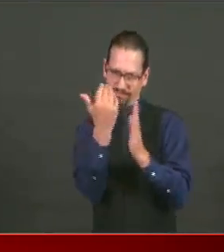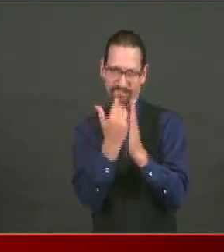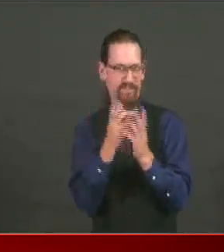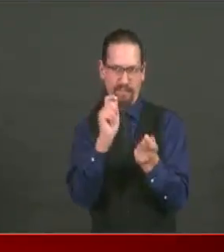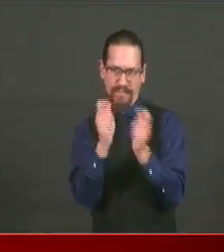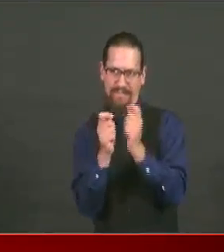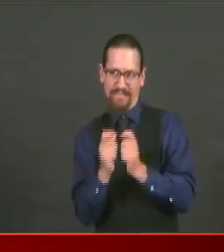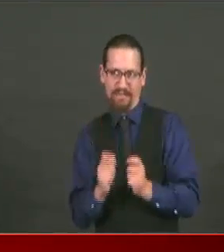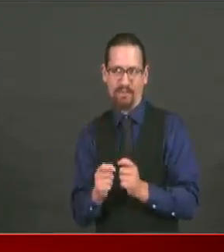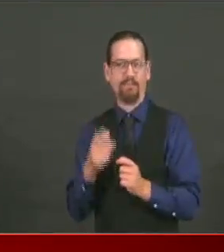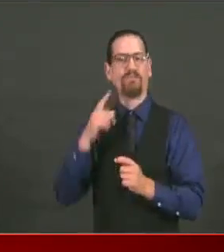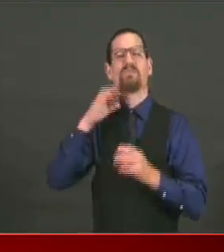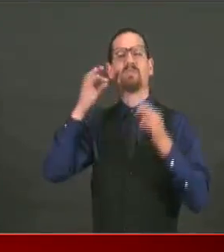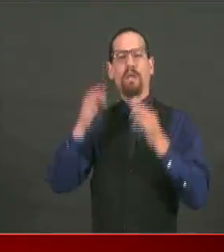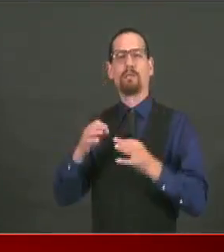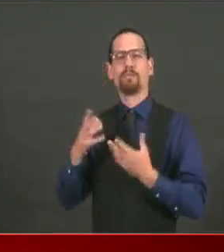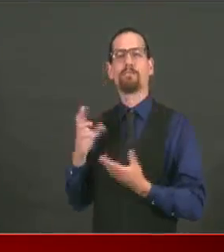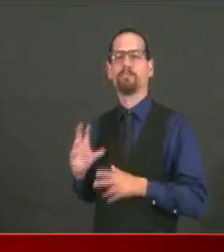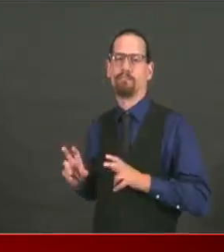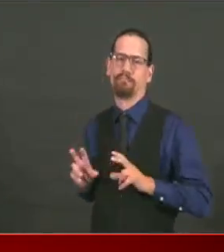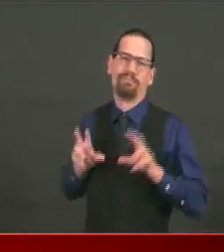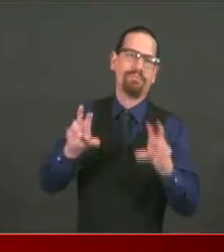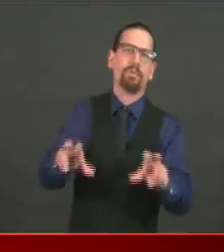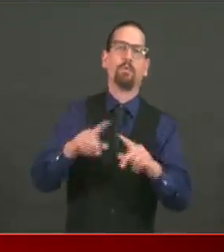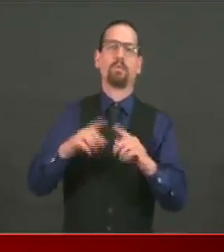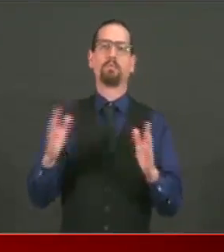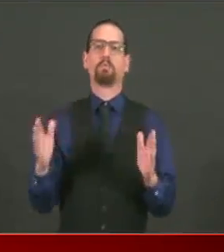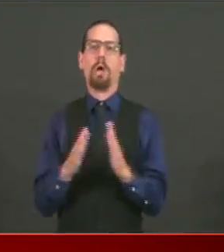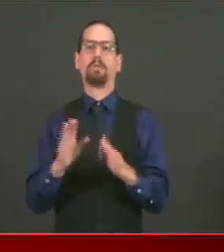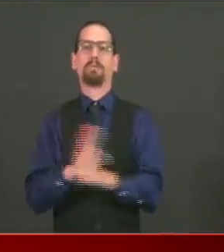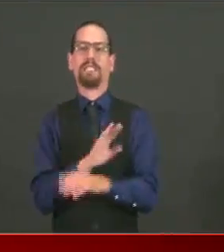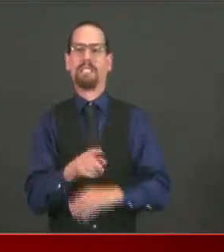small businesses dealing with COVID. So I want to